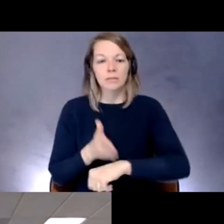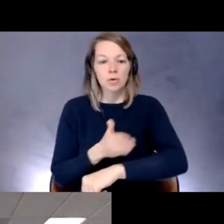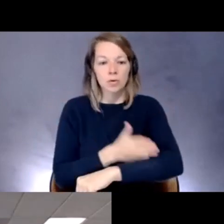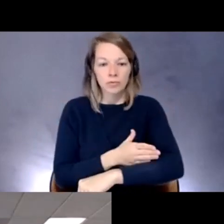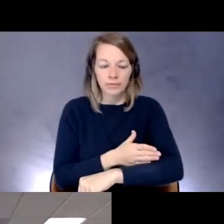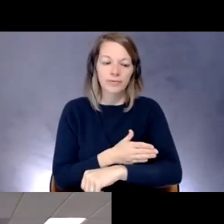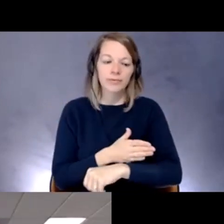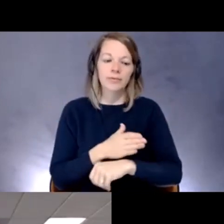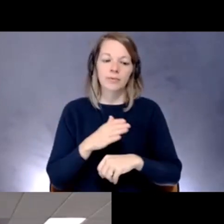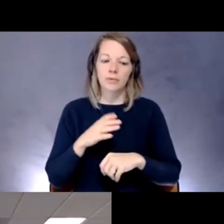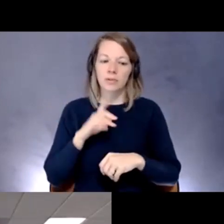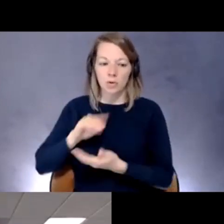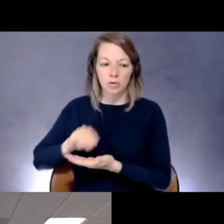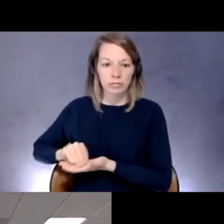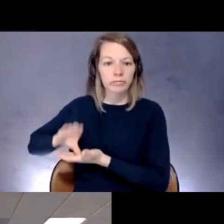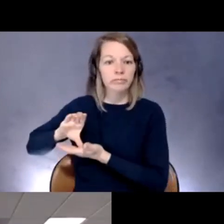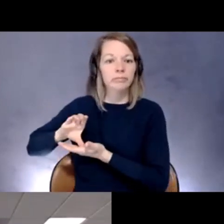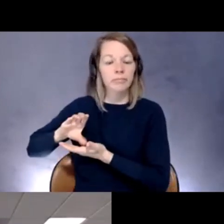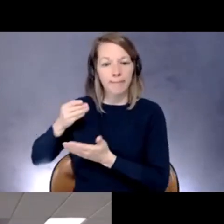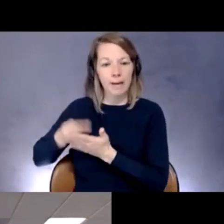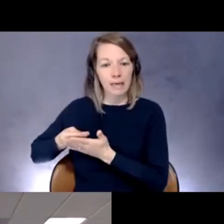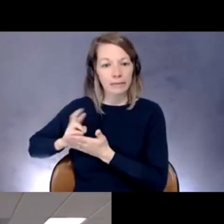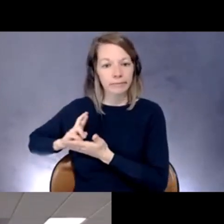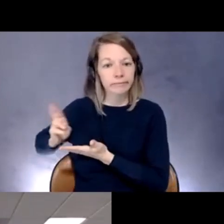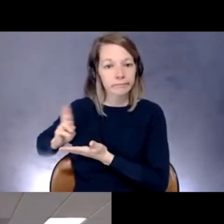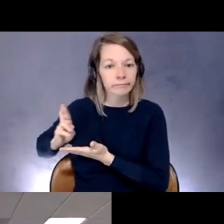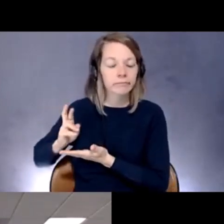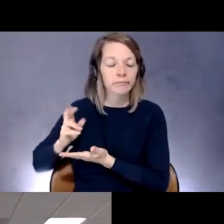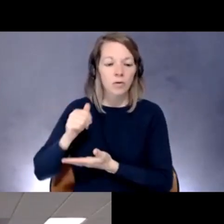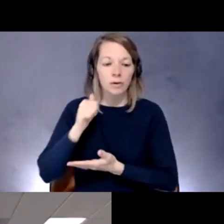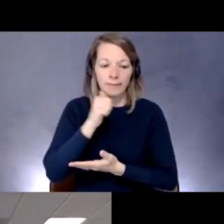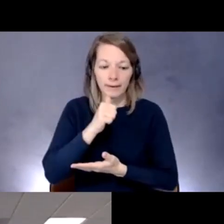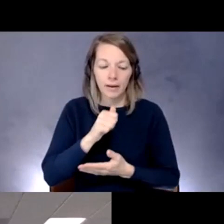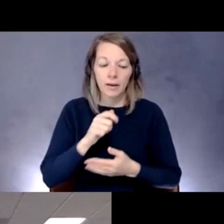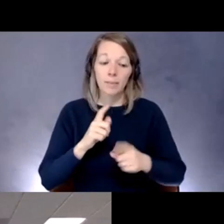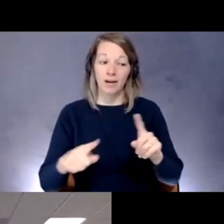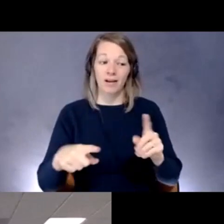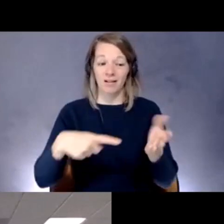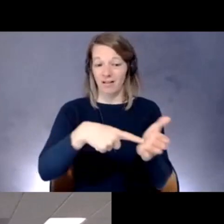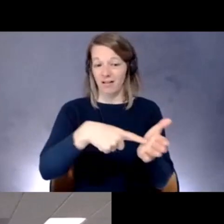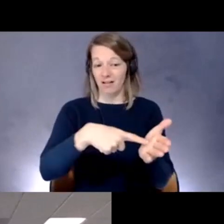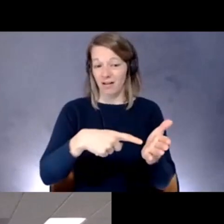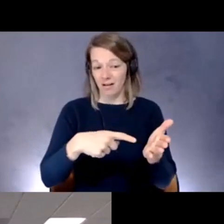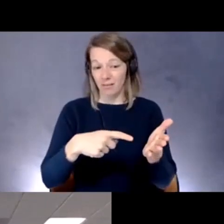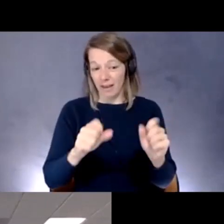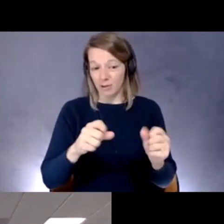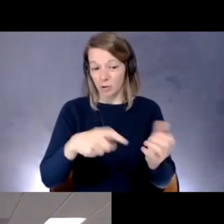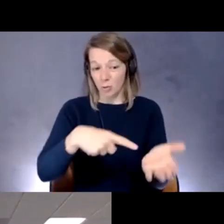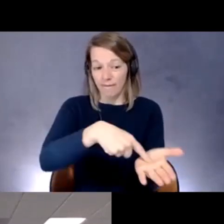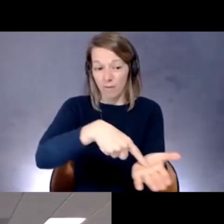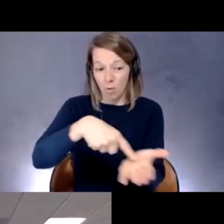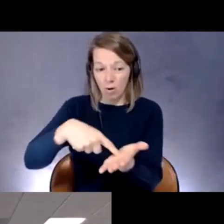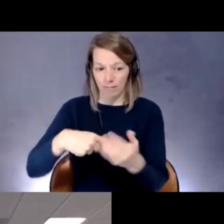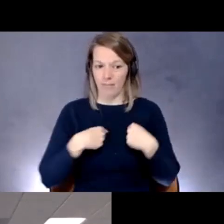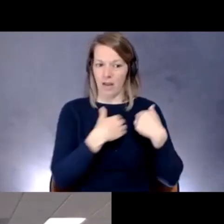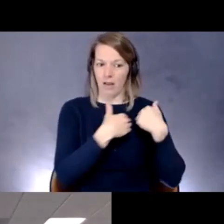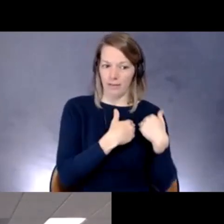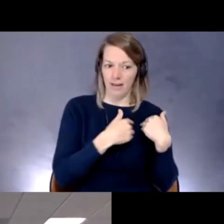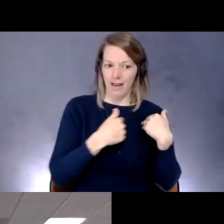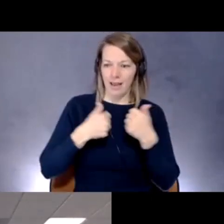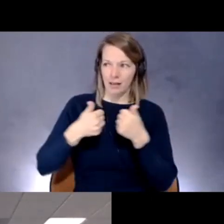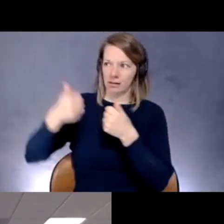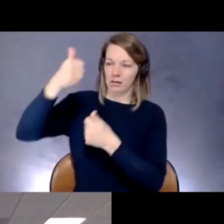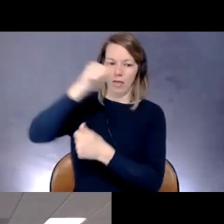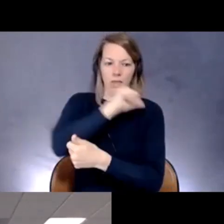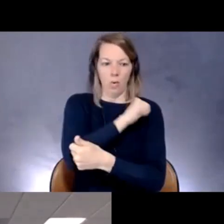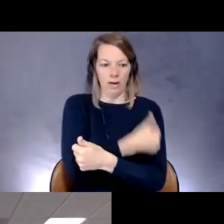of cash on hand, as Nancy pointed out. But affordability, my obligation, I feel like as an authority of